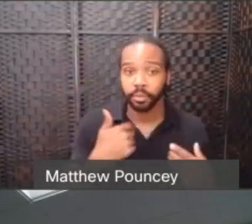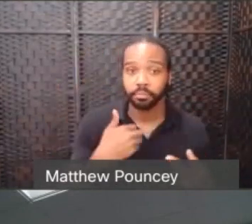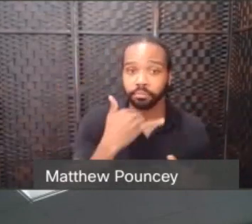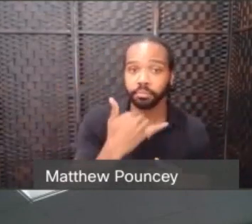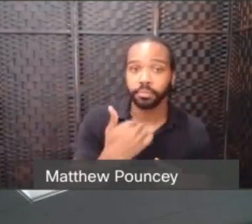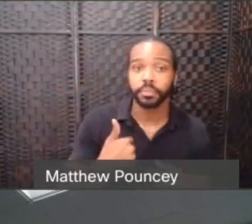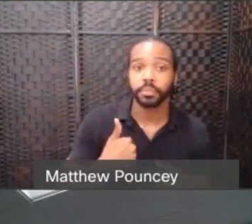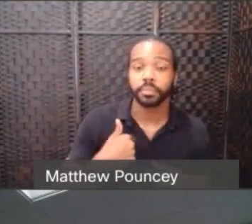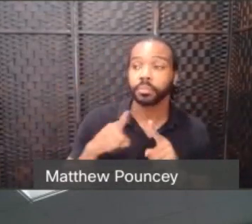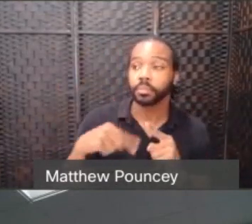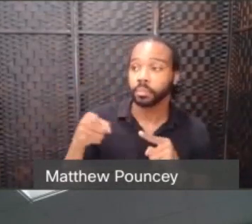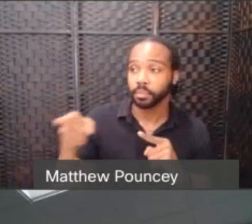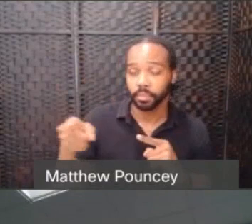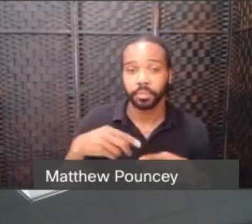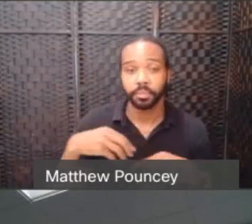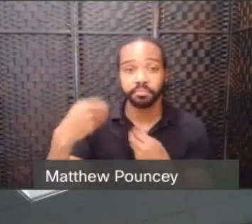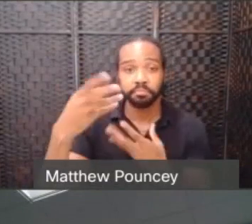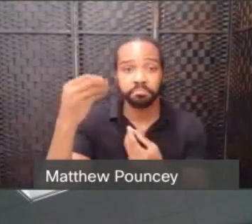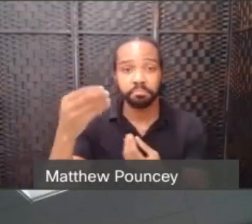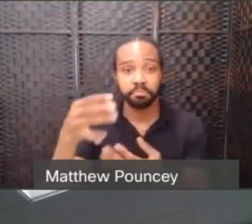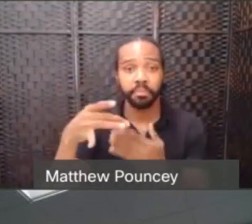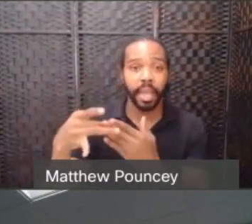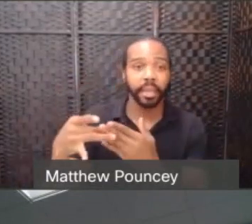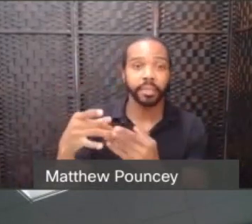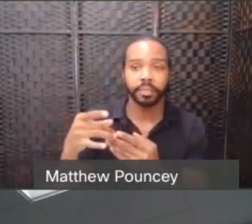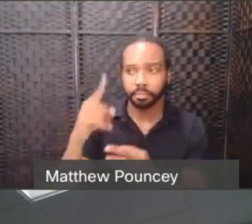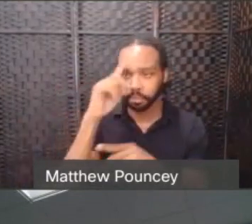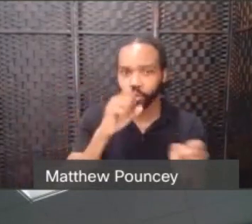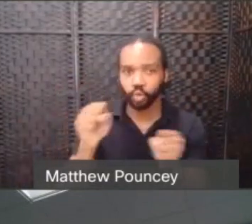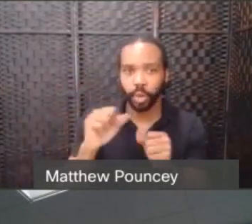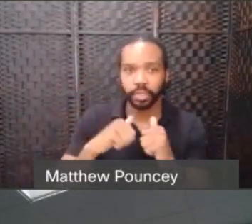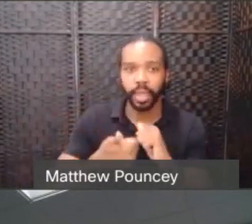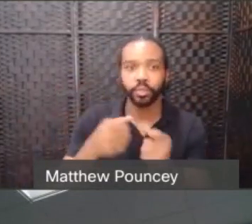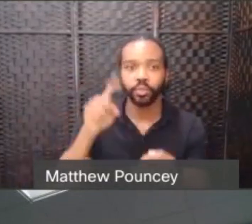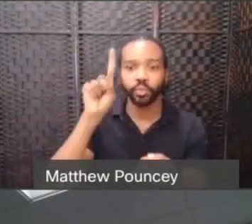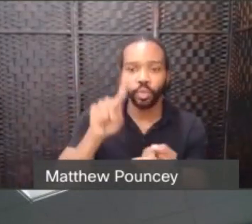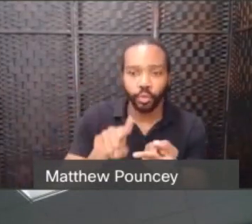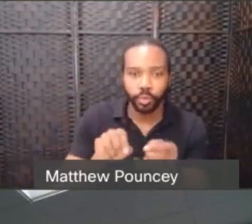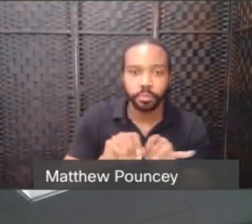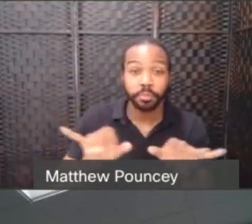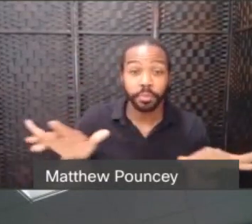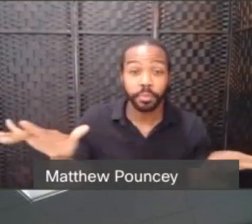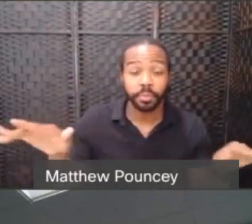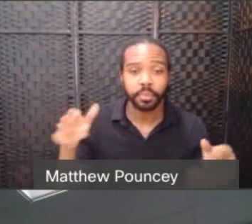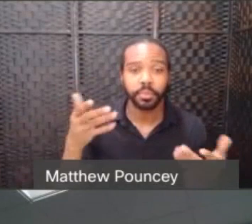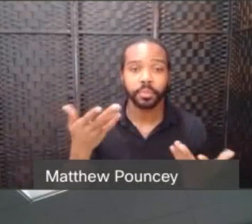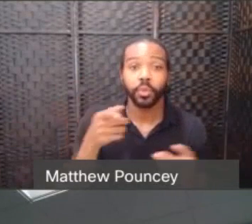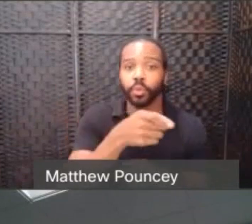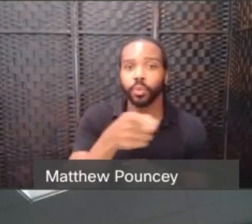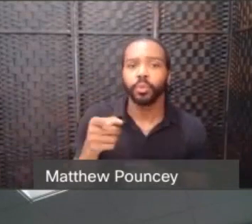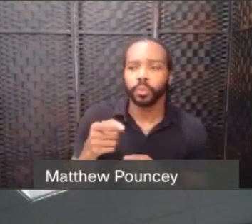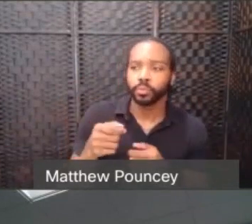issuing guidance on strategies to mitigate the spread, you are responsible for